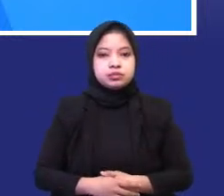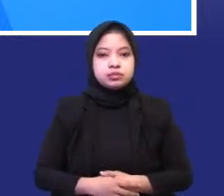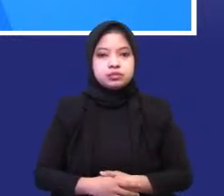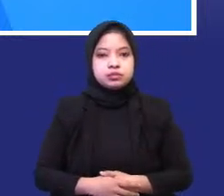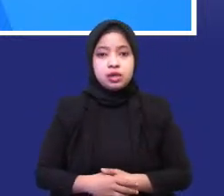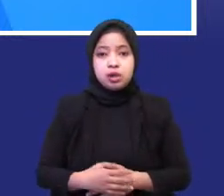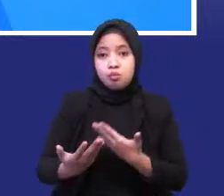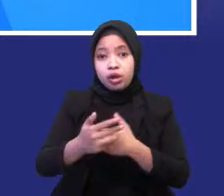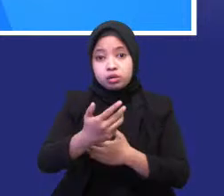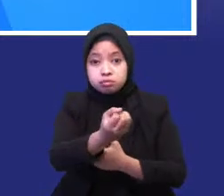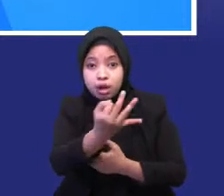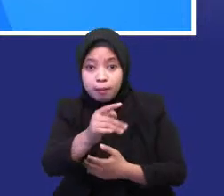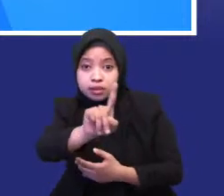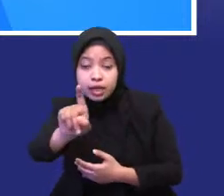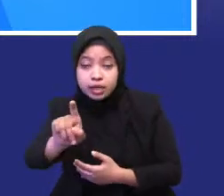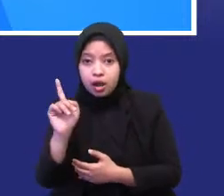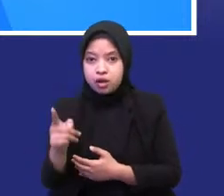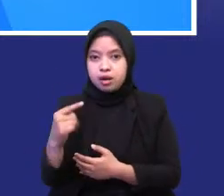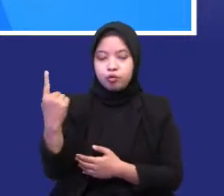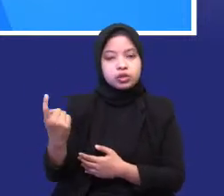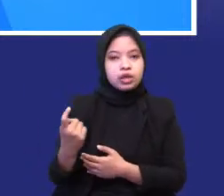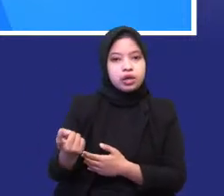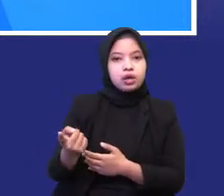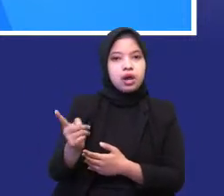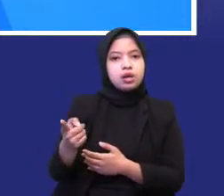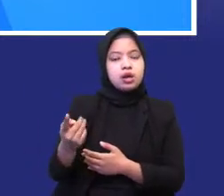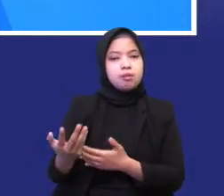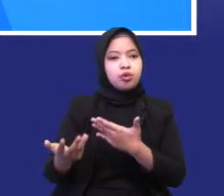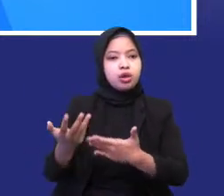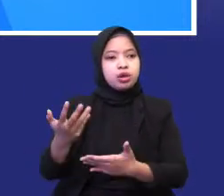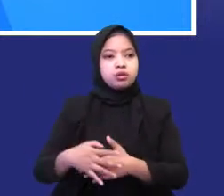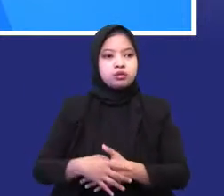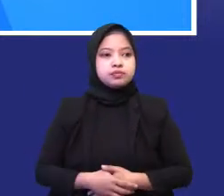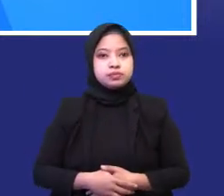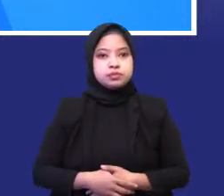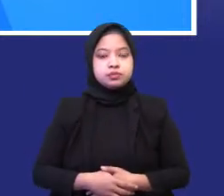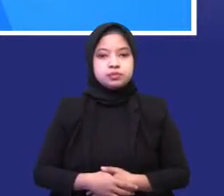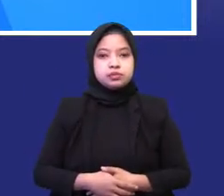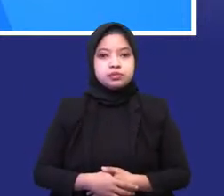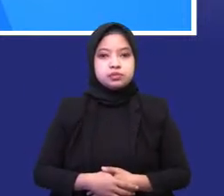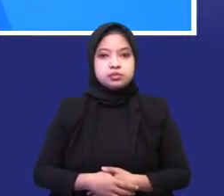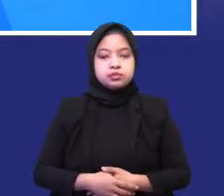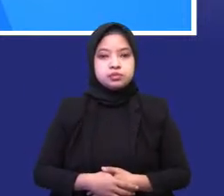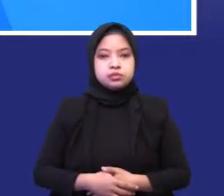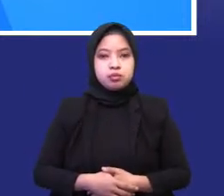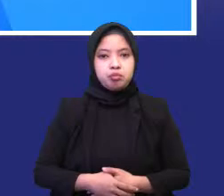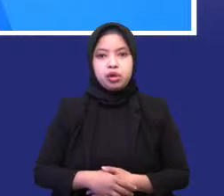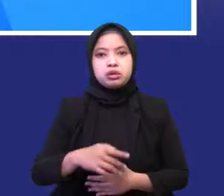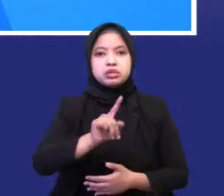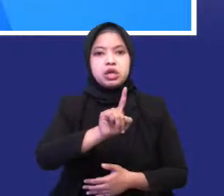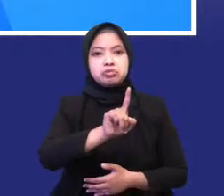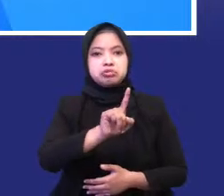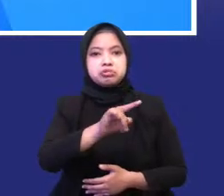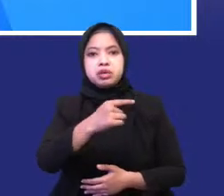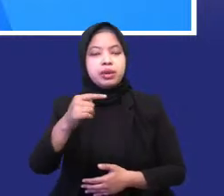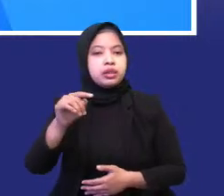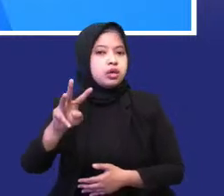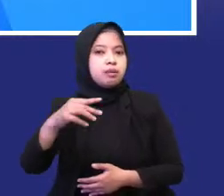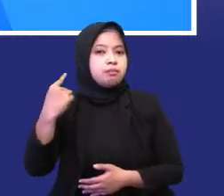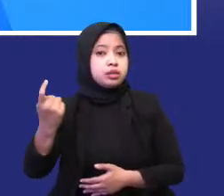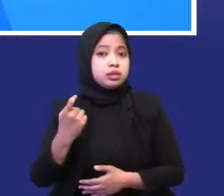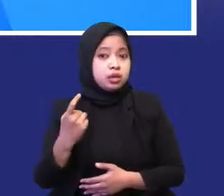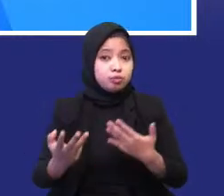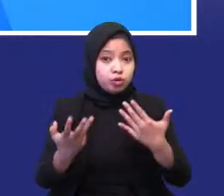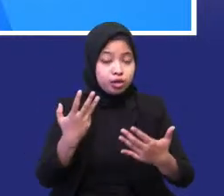one question I had was about the new variants such as Omicron BA2, and